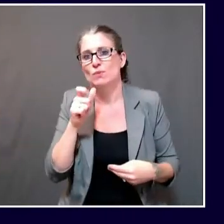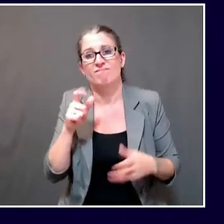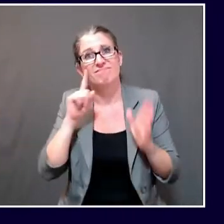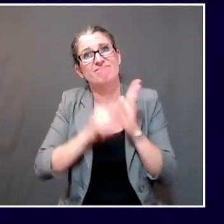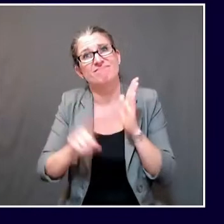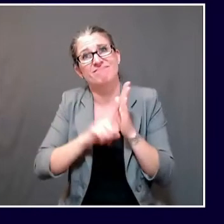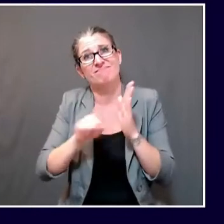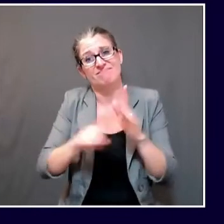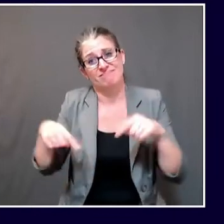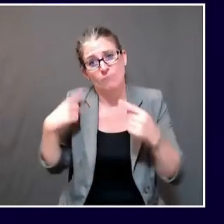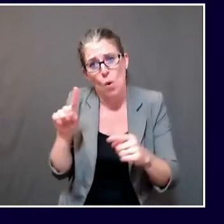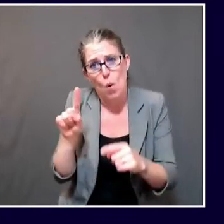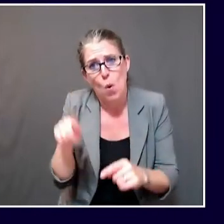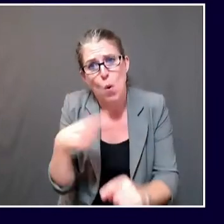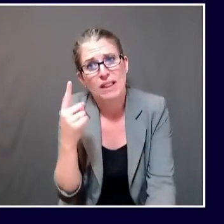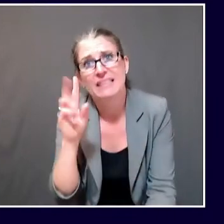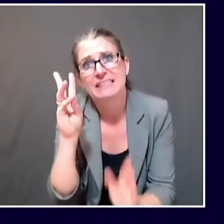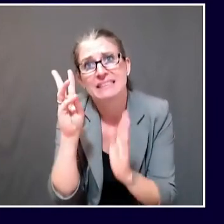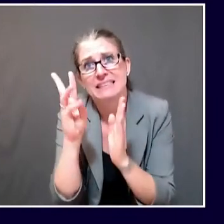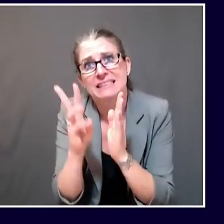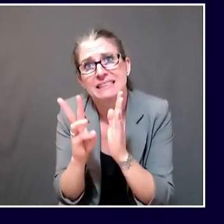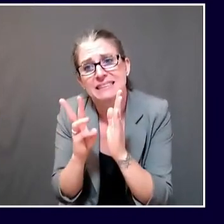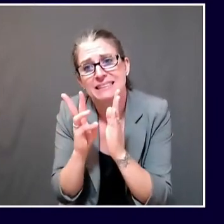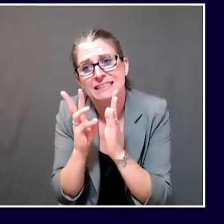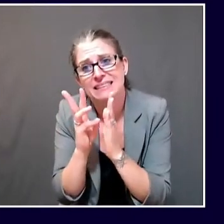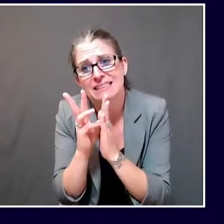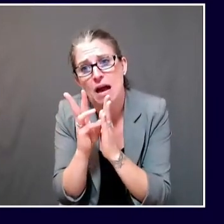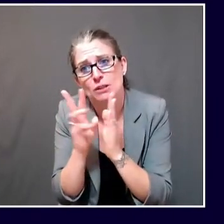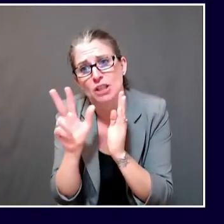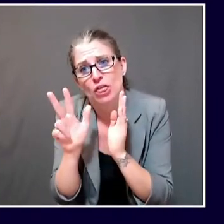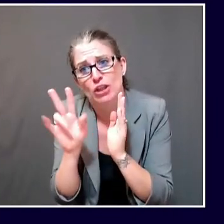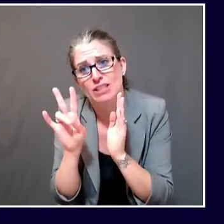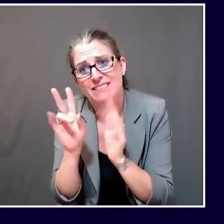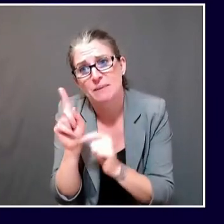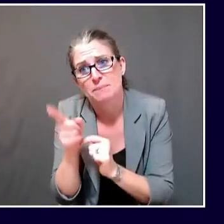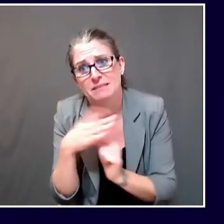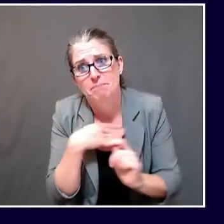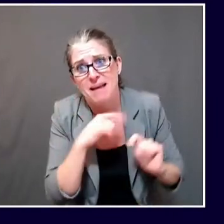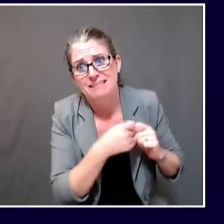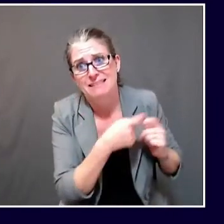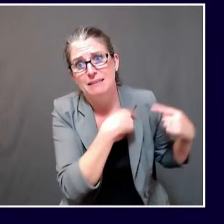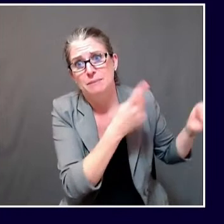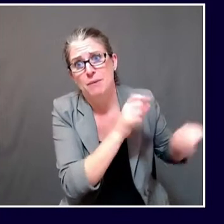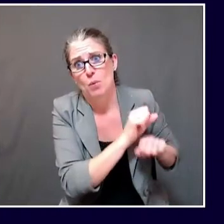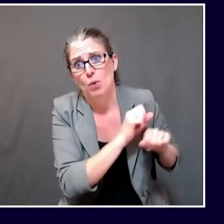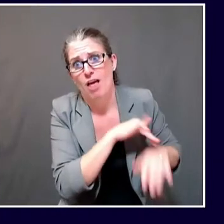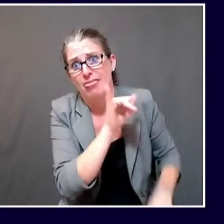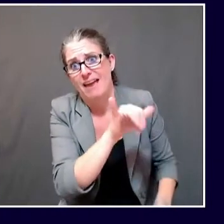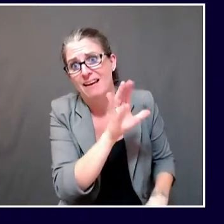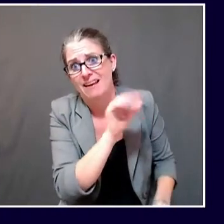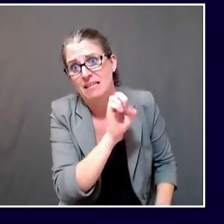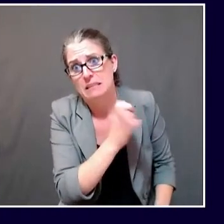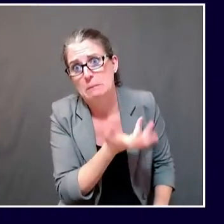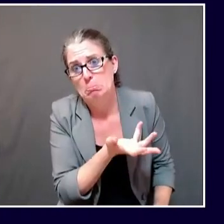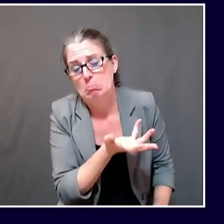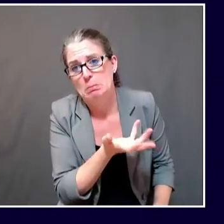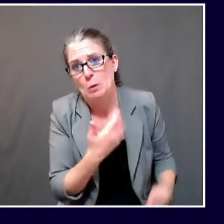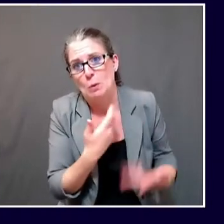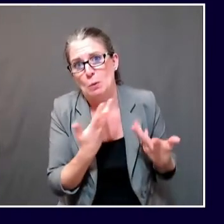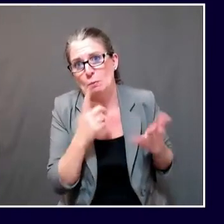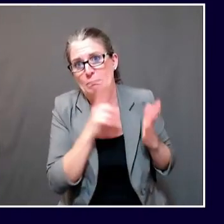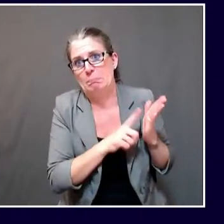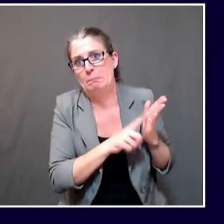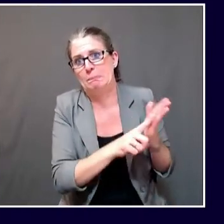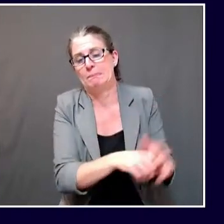it. So I'm not sure if you'll be able to answer my next question, but someone I spoke to from the school said that staff did